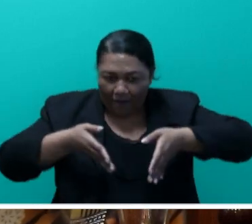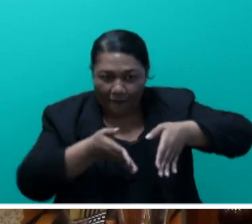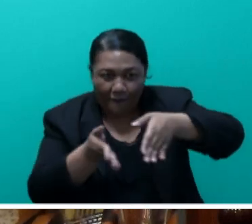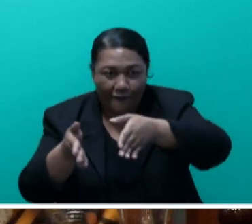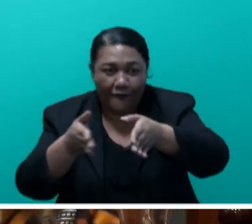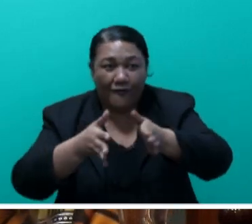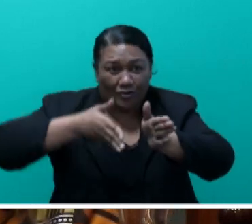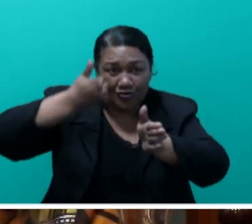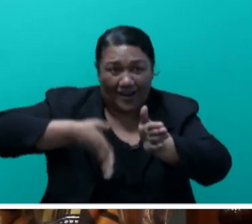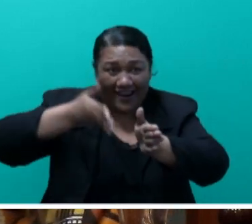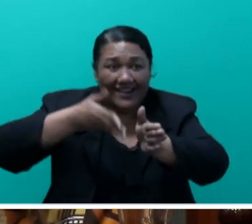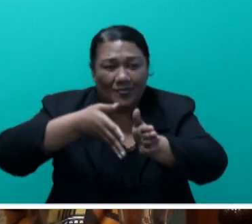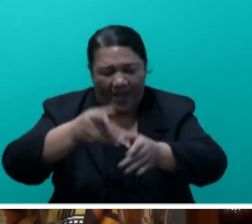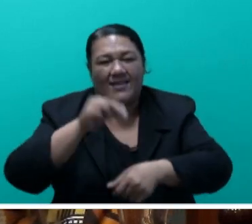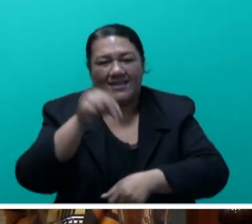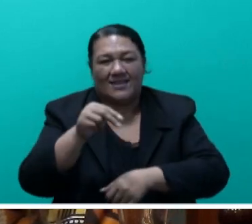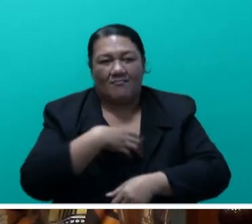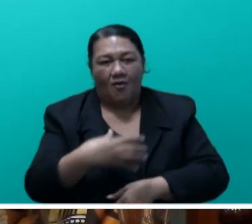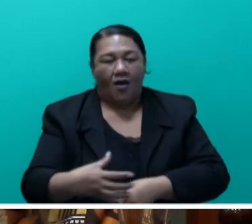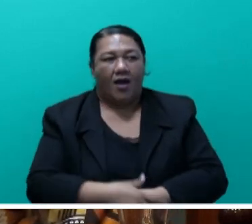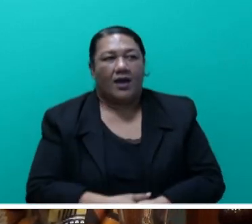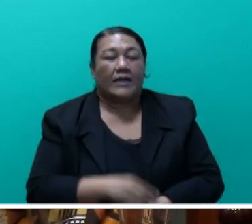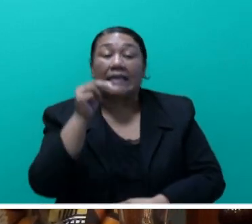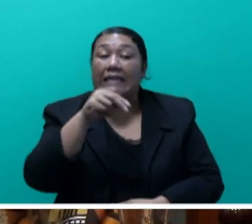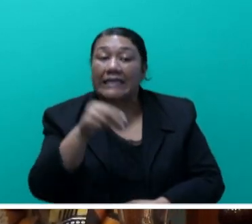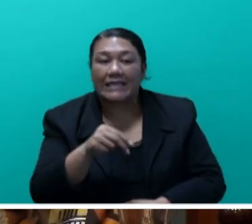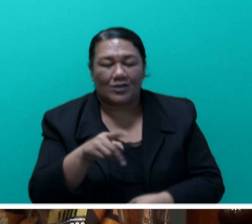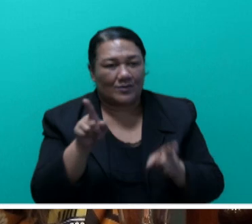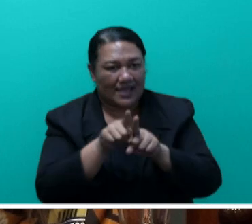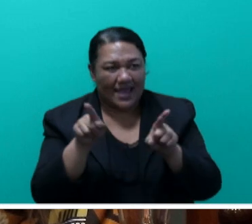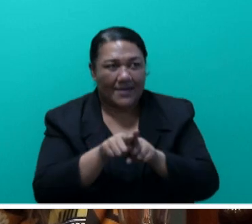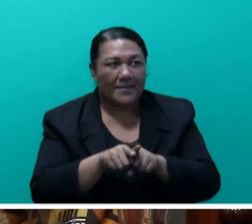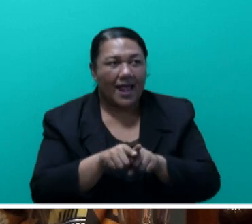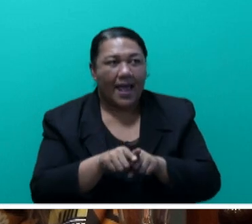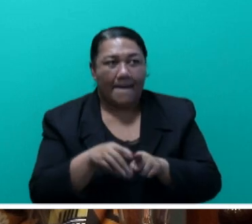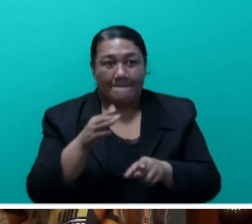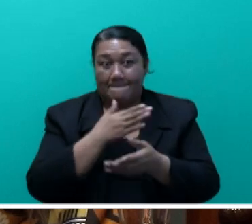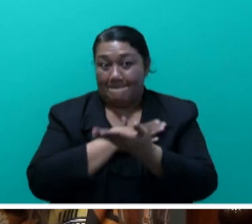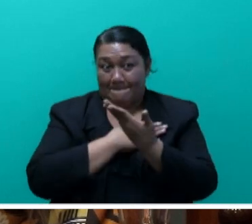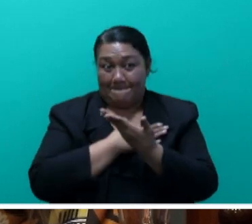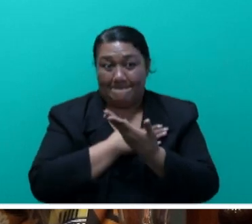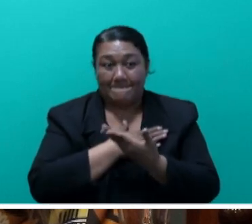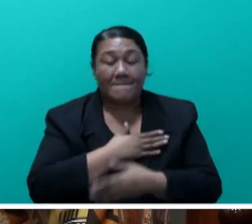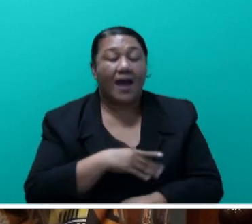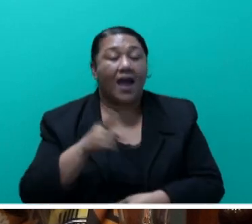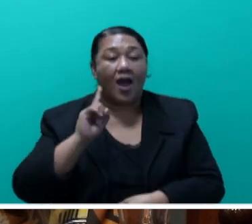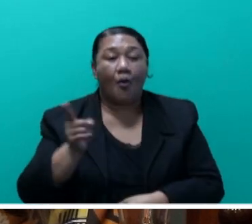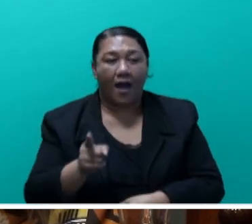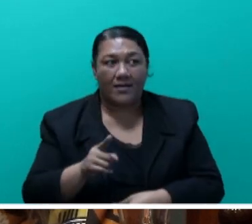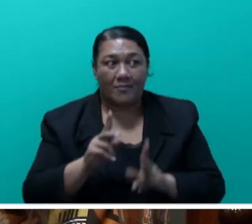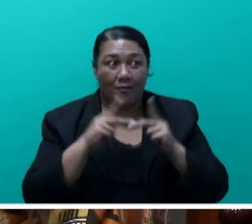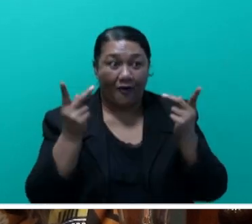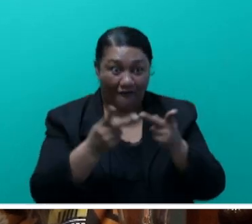But Honorable Speaker, you need to go into areas like my province, Singatoka and Ra,